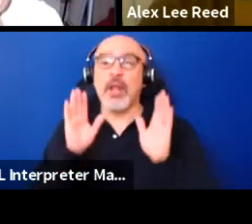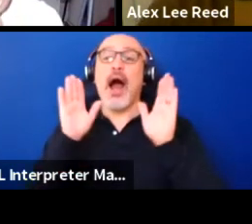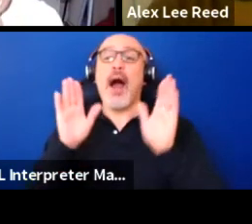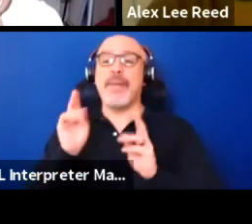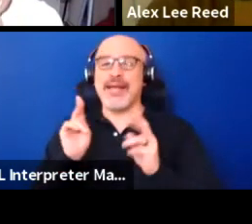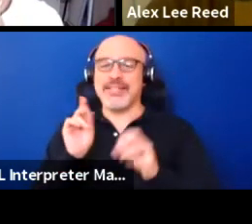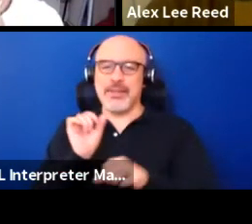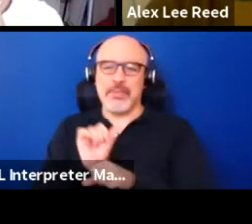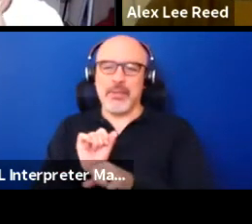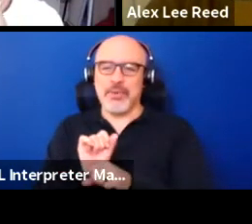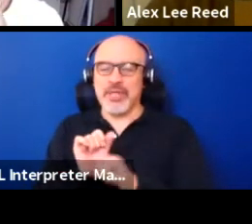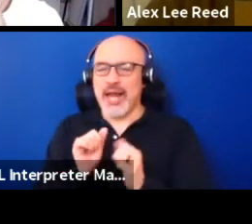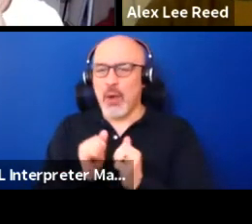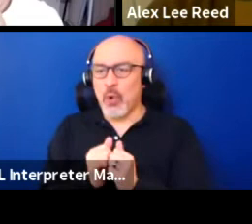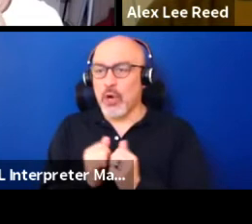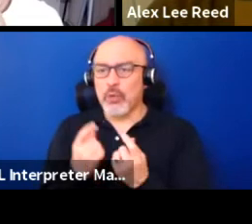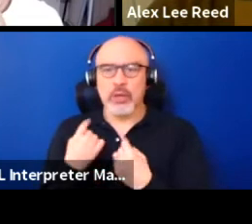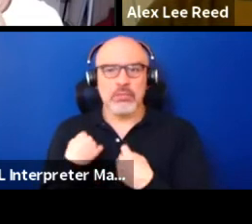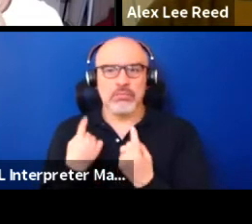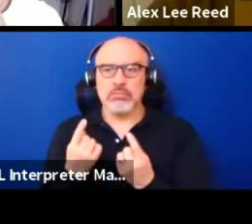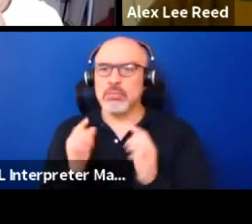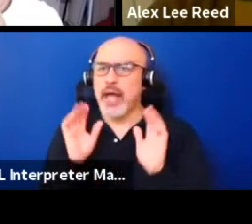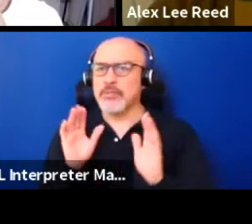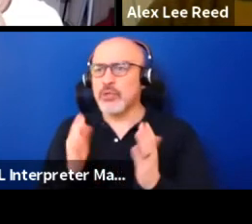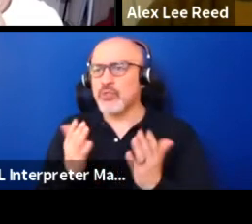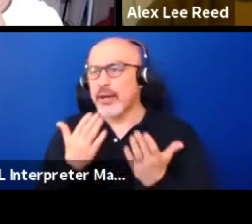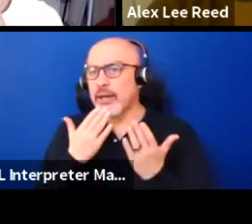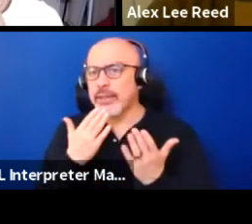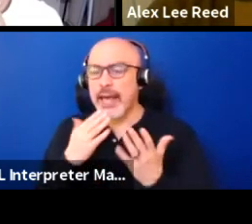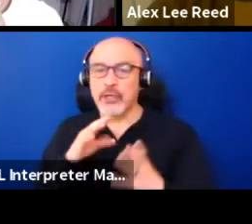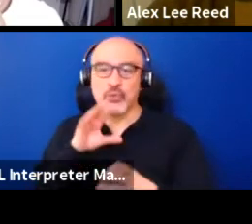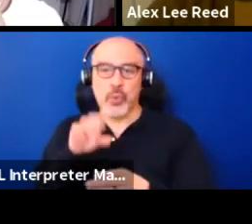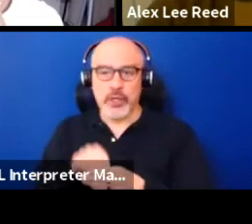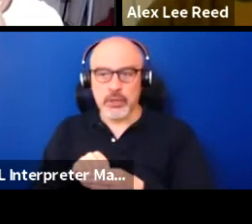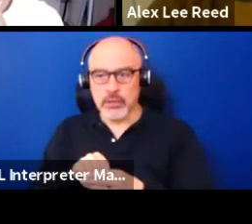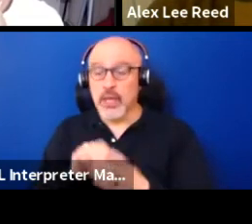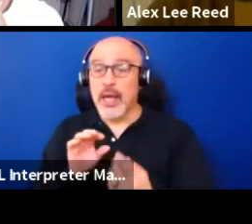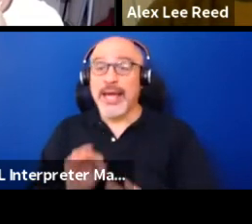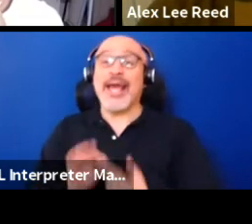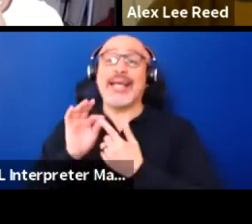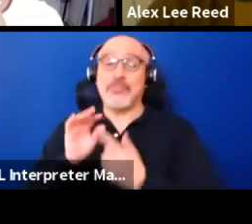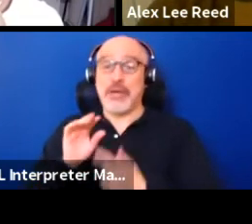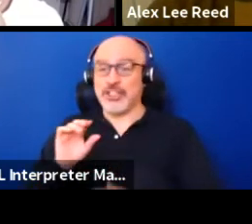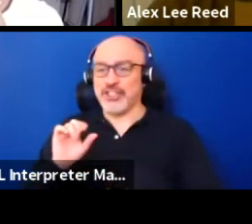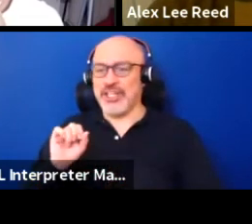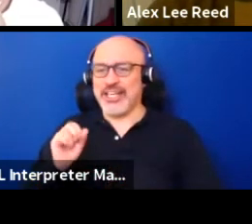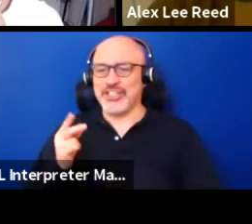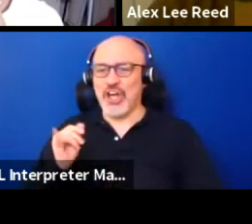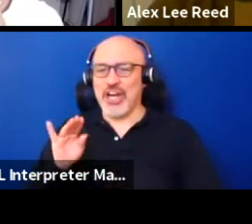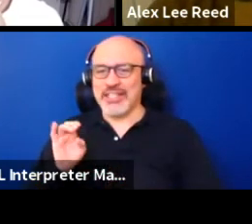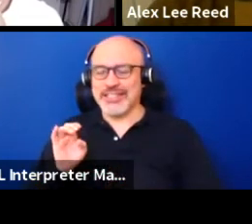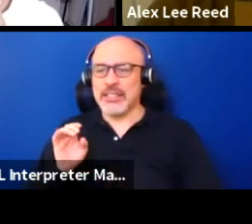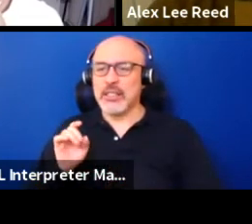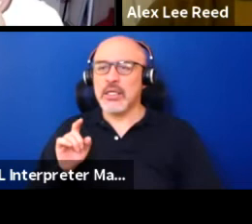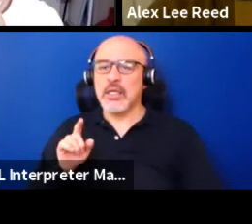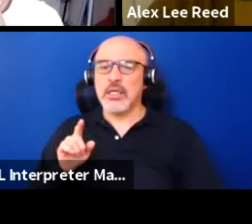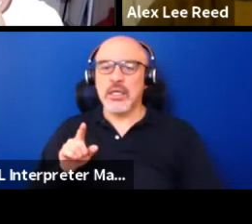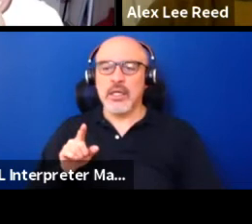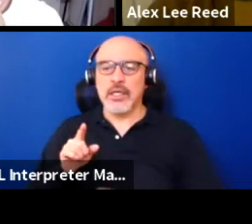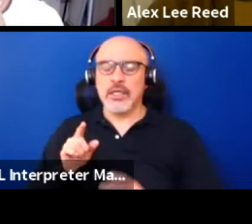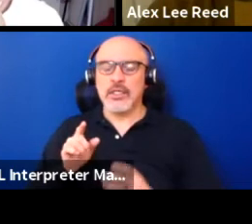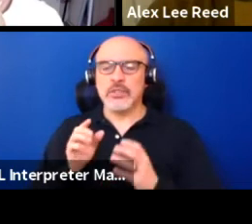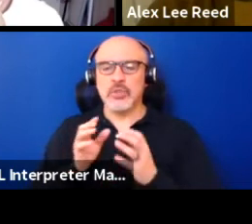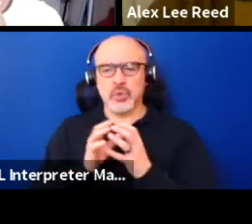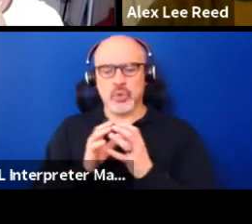worked with. And this has been so great. And thank you to all, including Shanice. And it's just so much of what was said. You